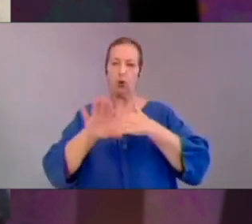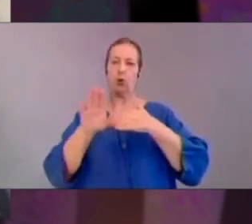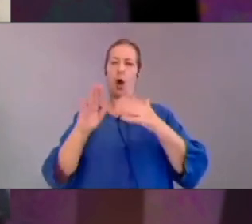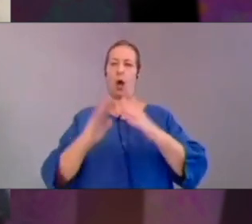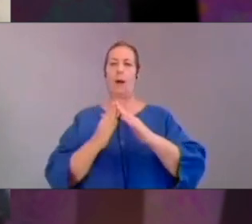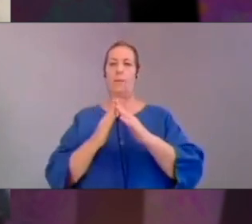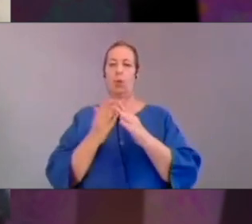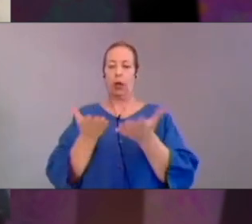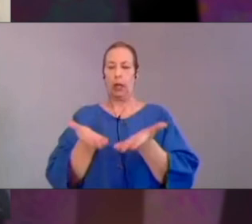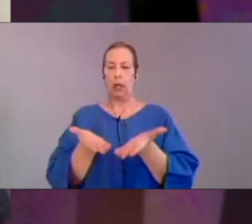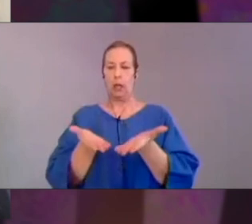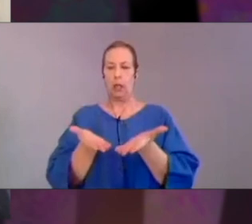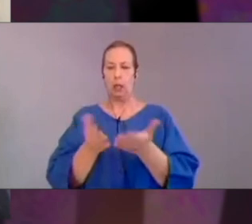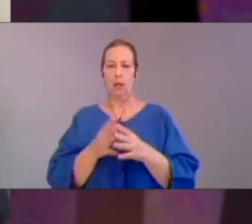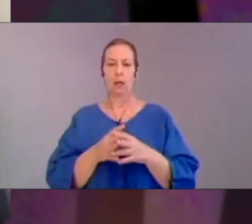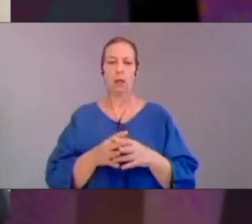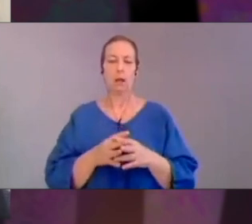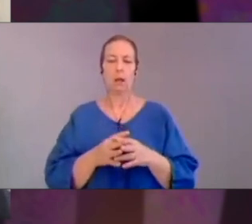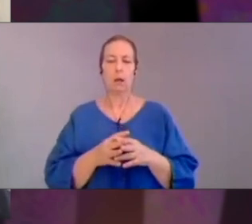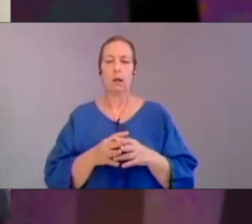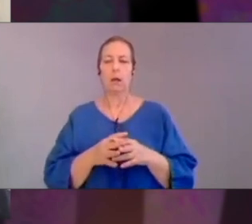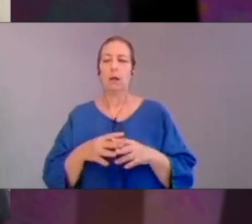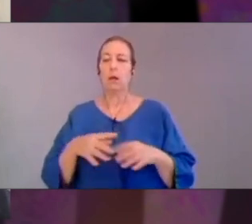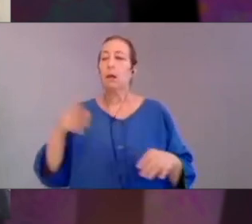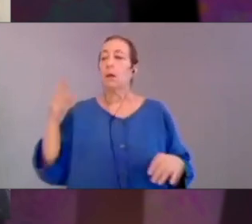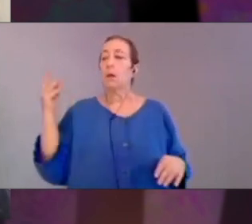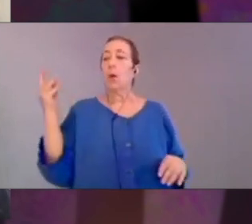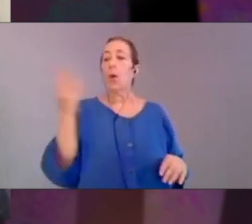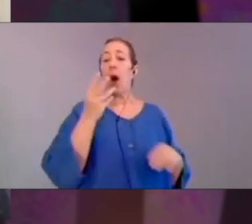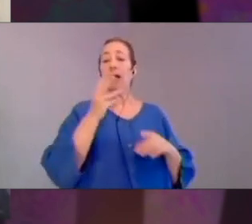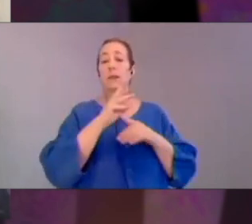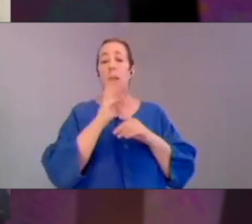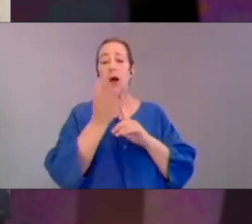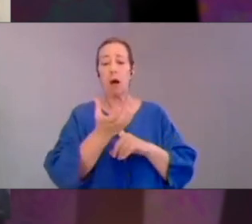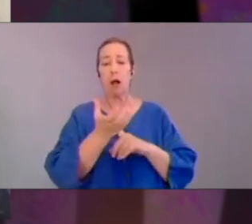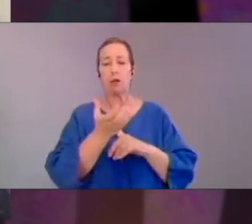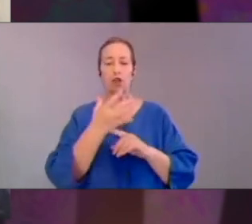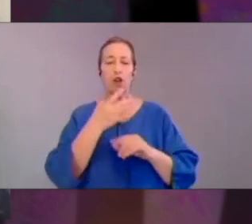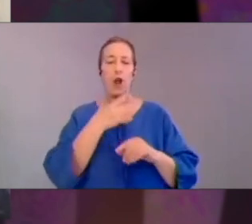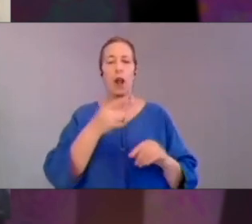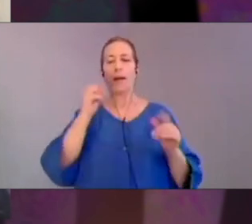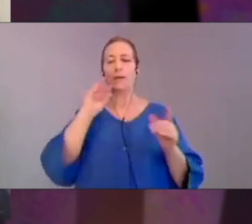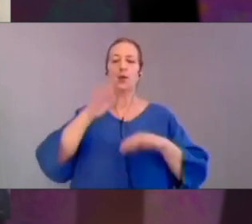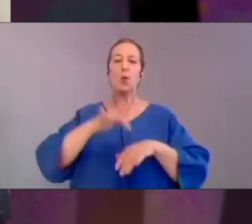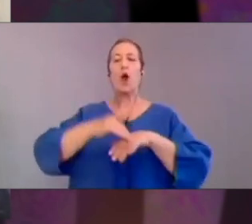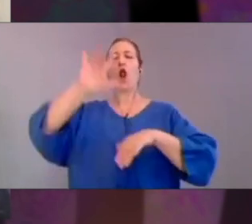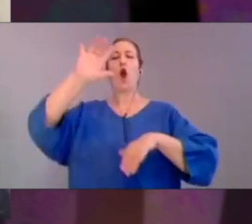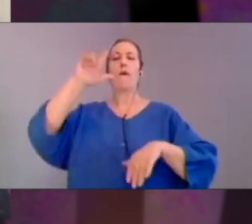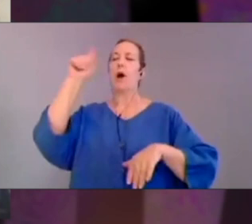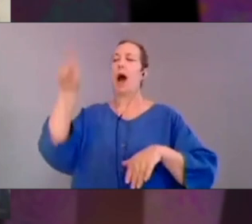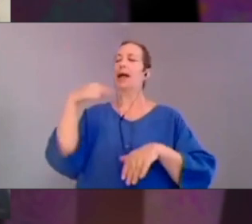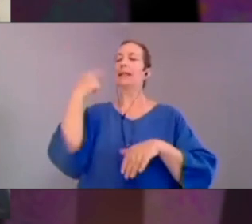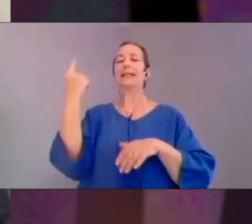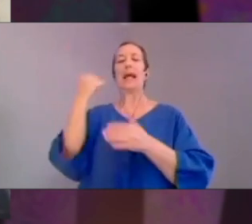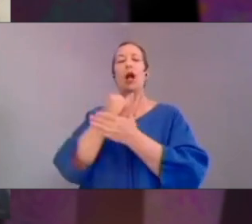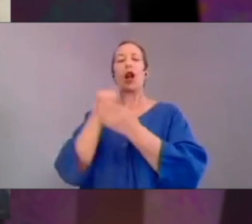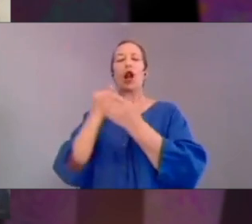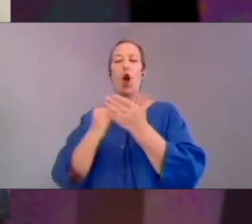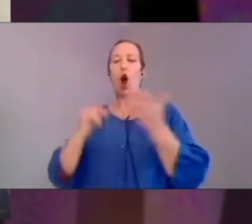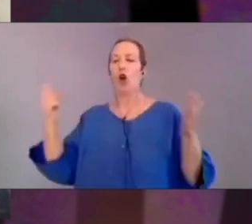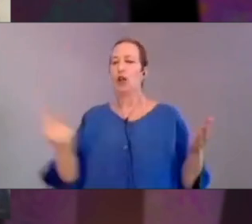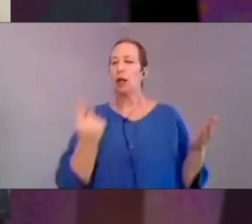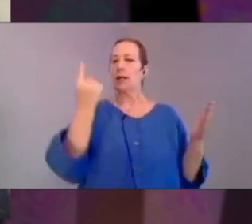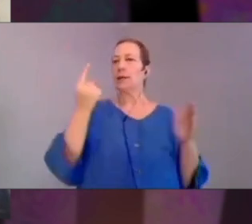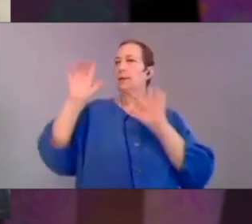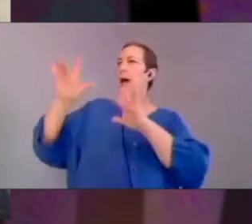The West likes to glorify the individual artist genius, like they're this singular entity in the world, but we're never